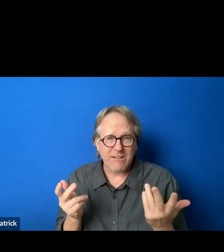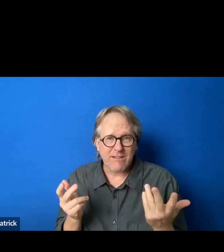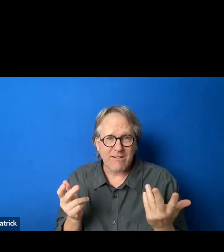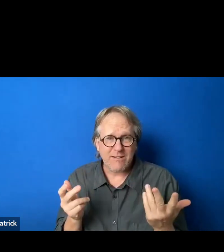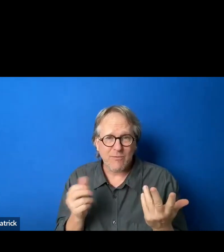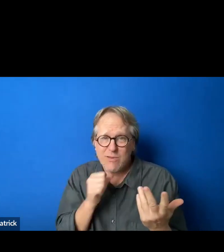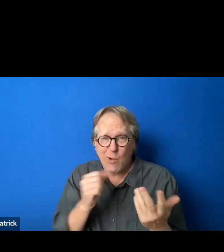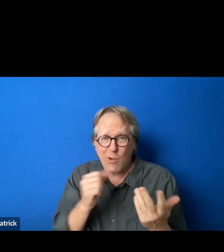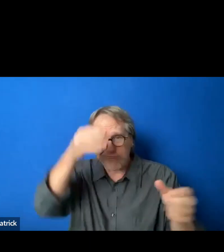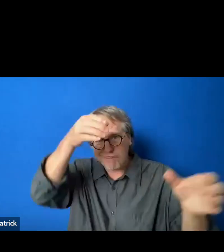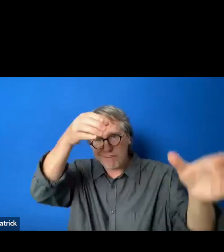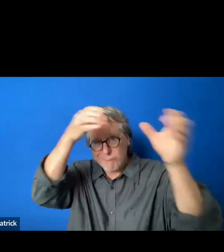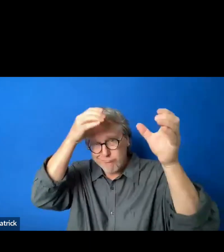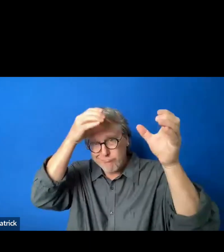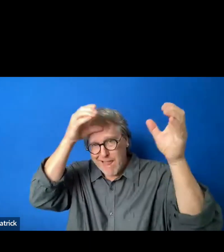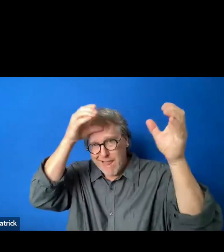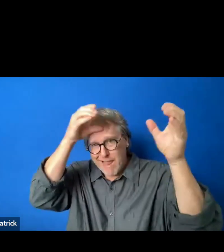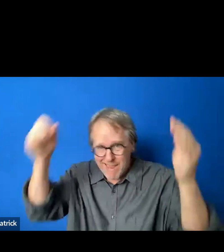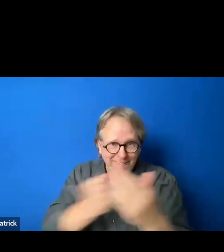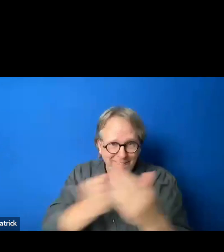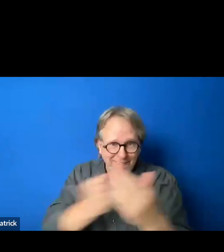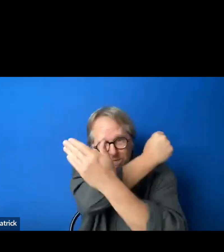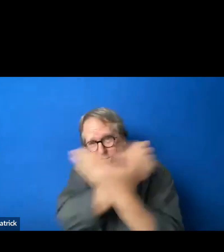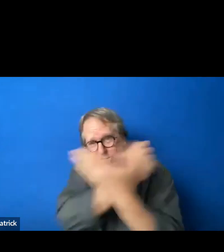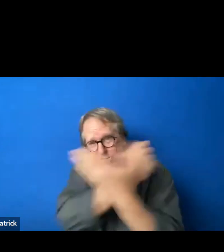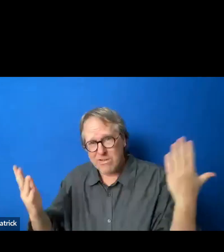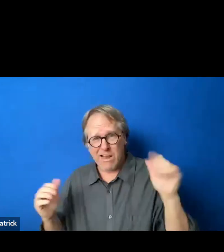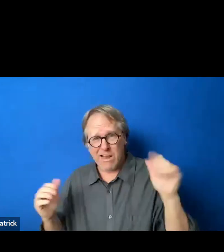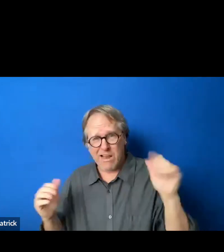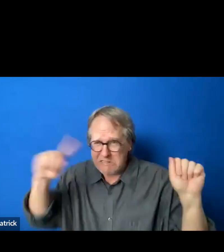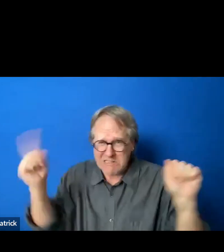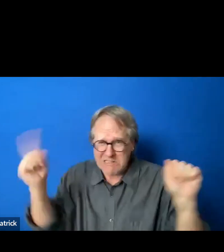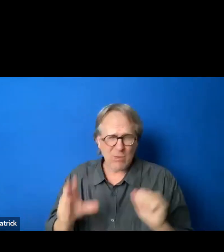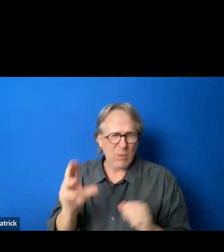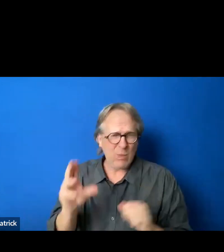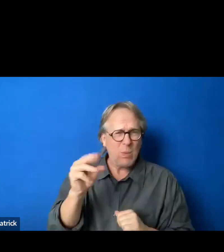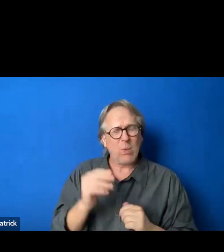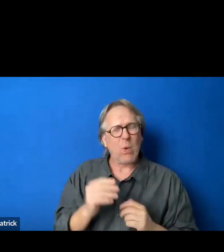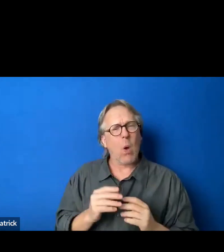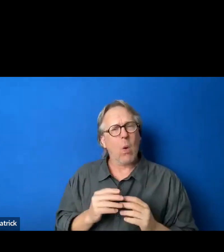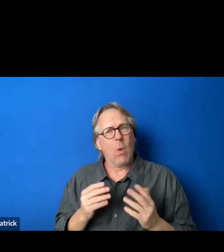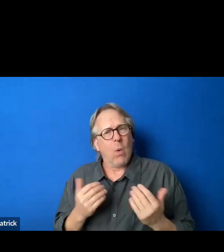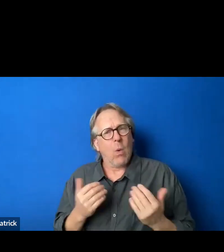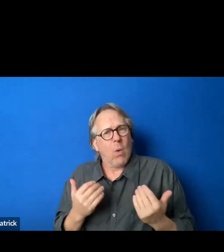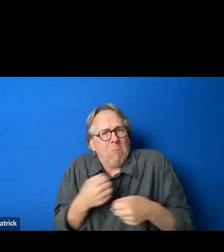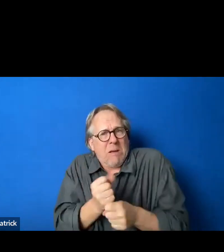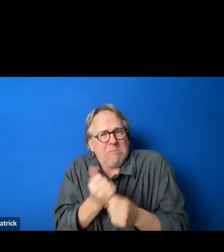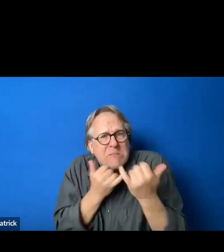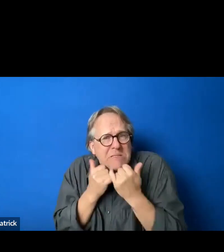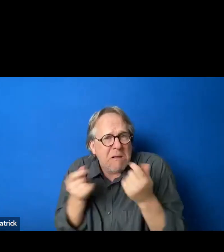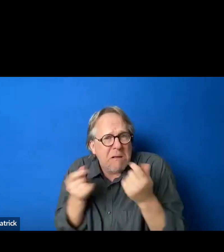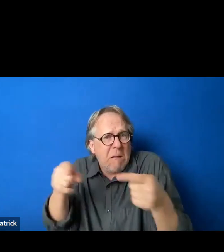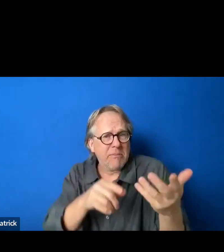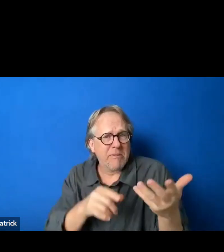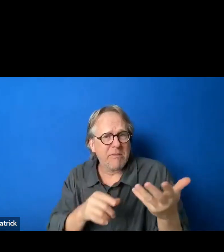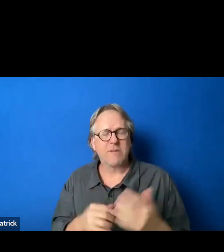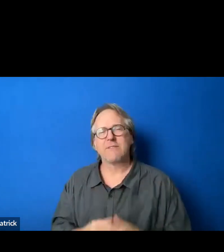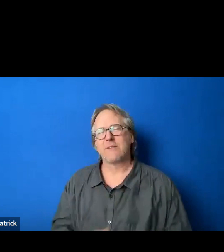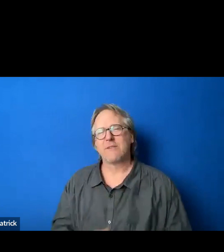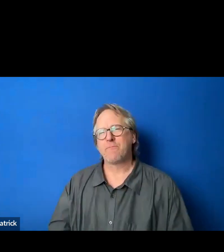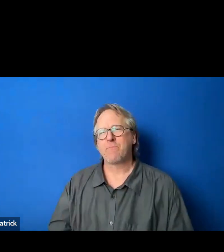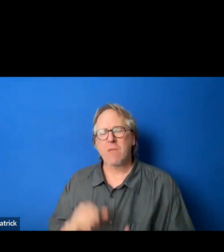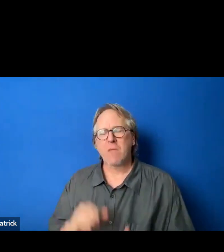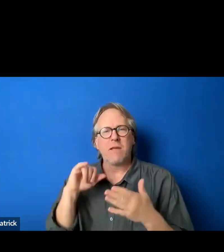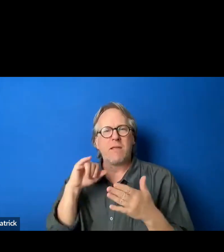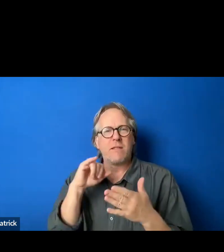everything. And I think that's kind of been the pinch point lately around people